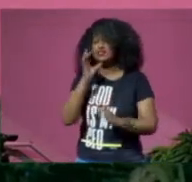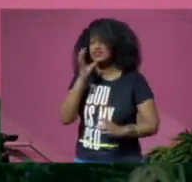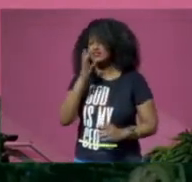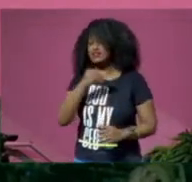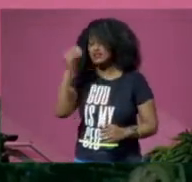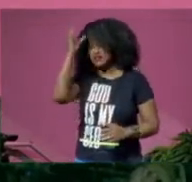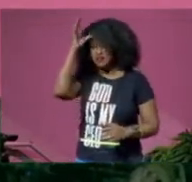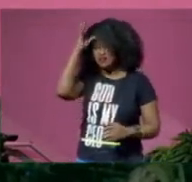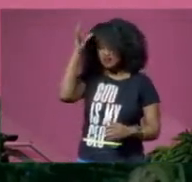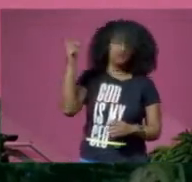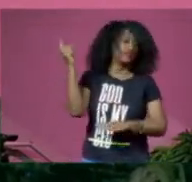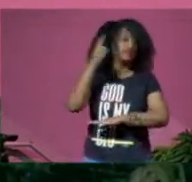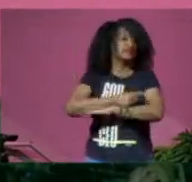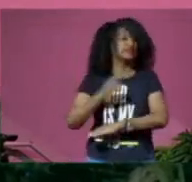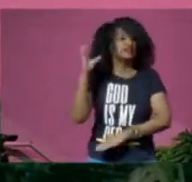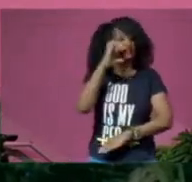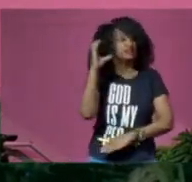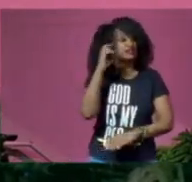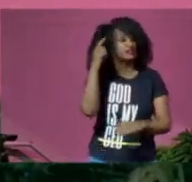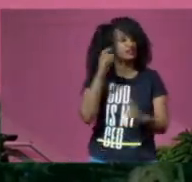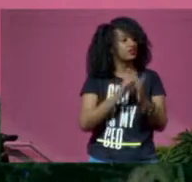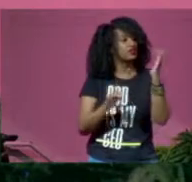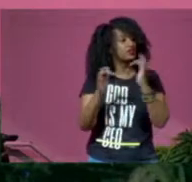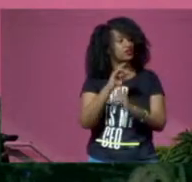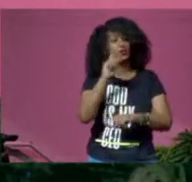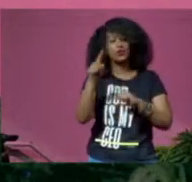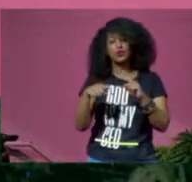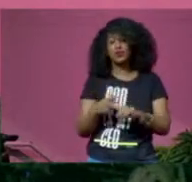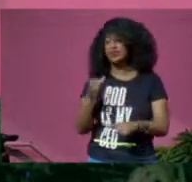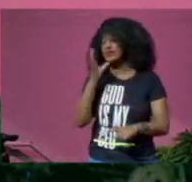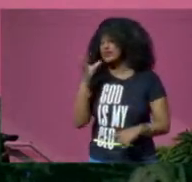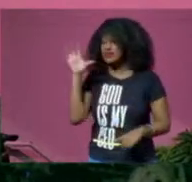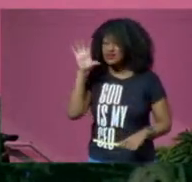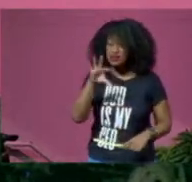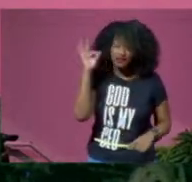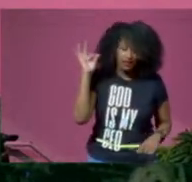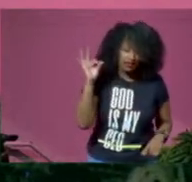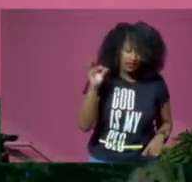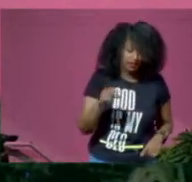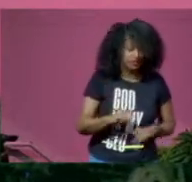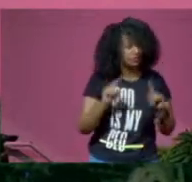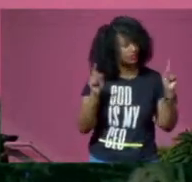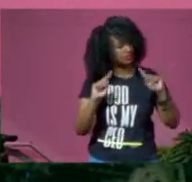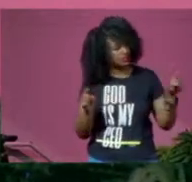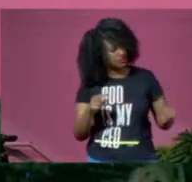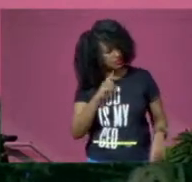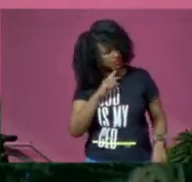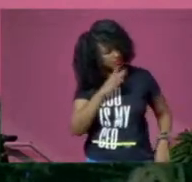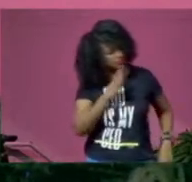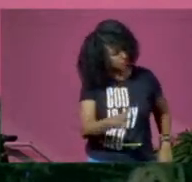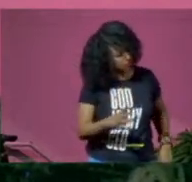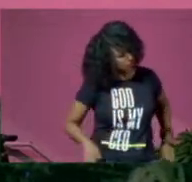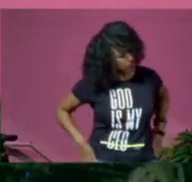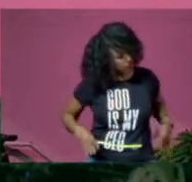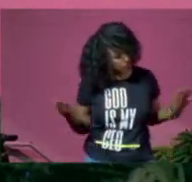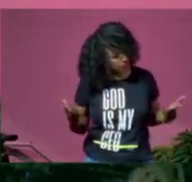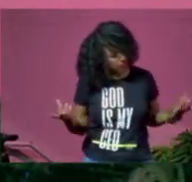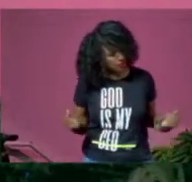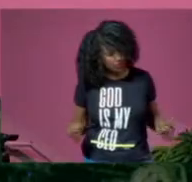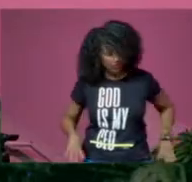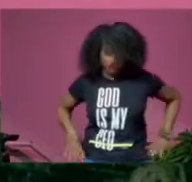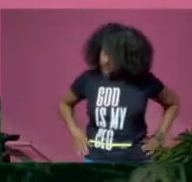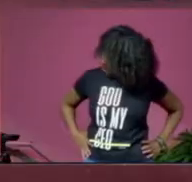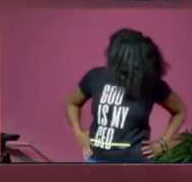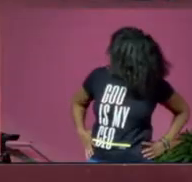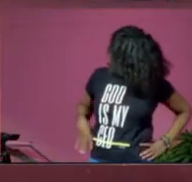father spent days looking for him, and when his mama found him and was getting ready to chastise him, what did he respond with? He responded with a